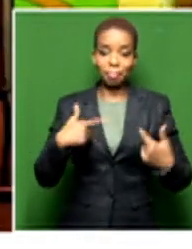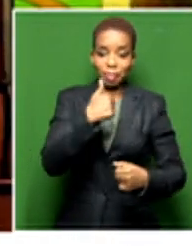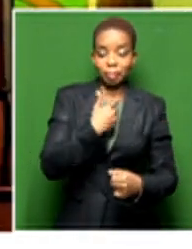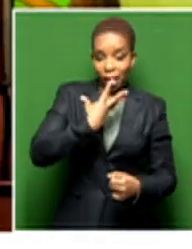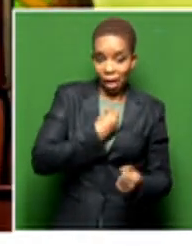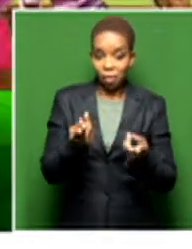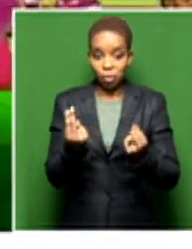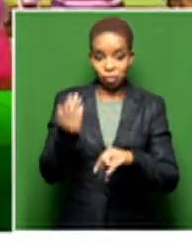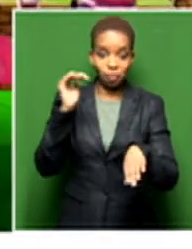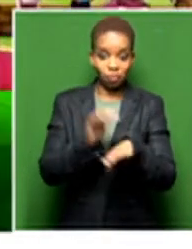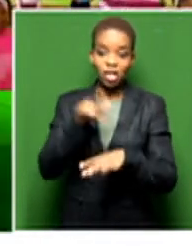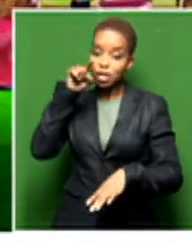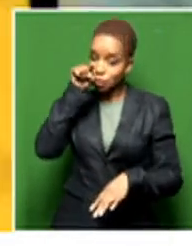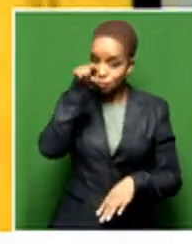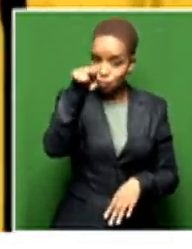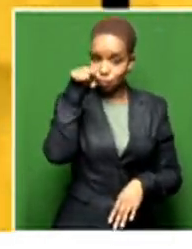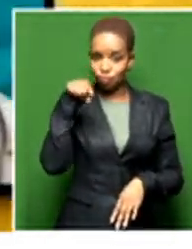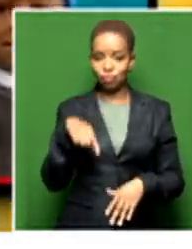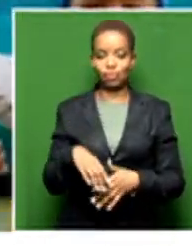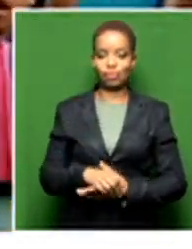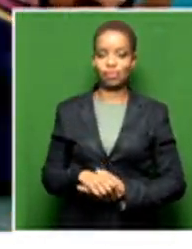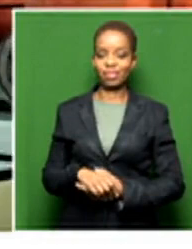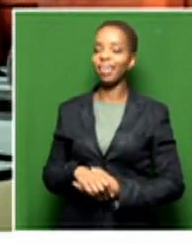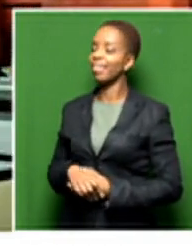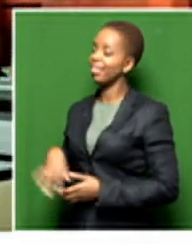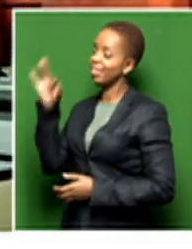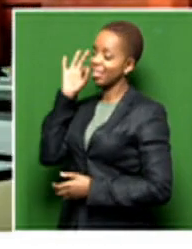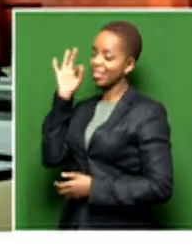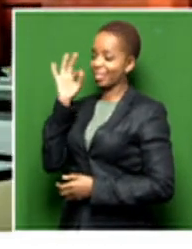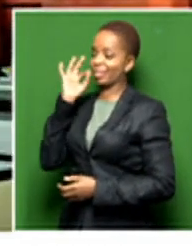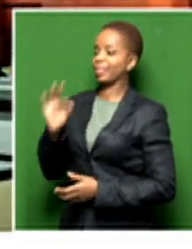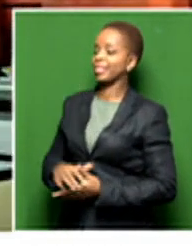friend in you. Oh, man, that is so cute.